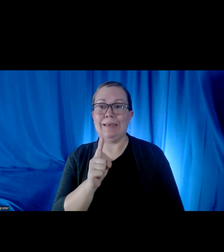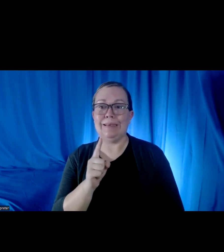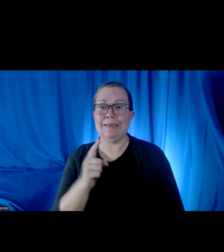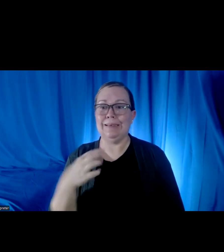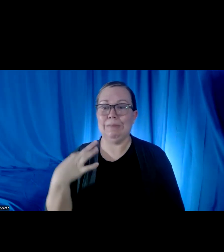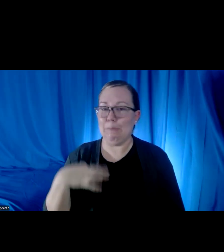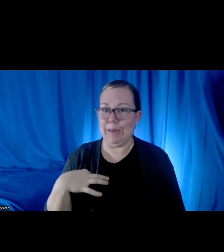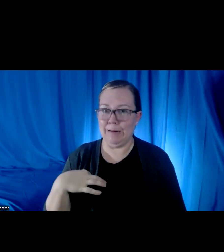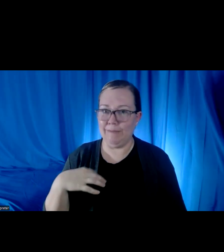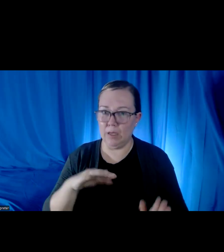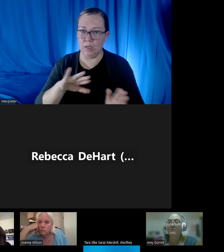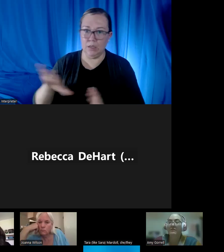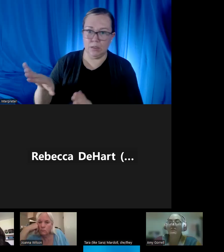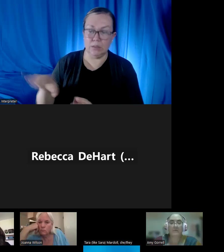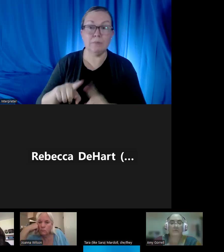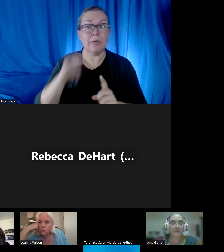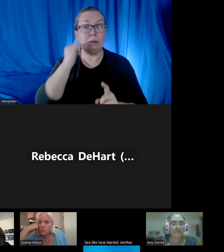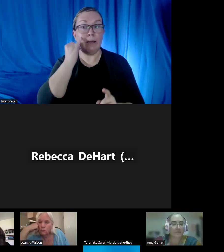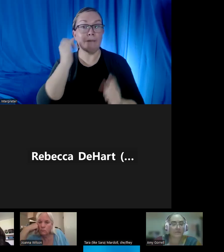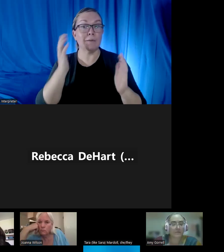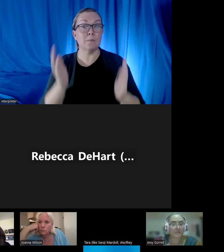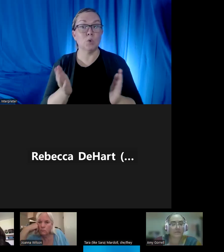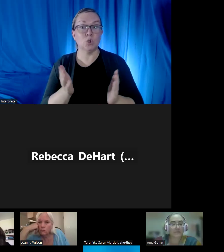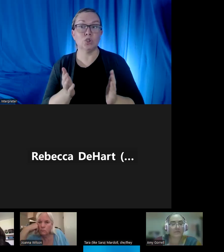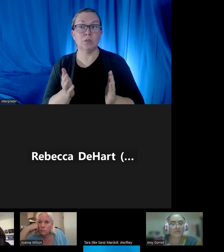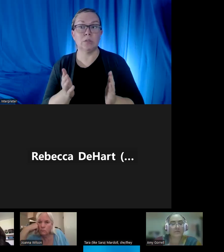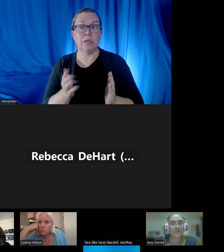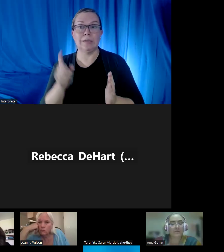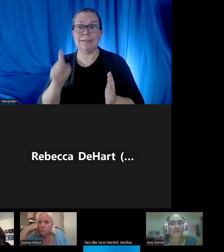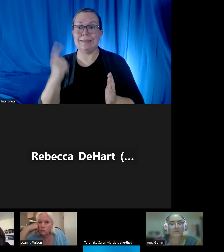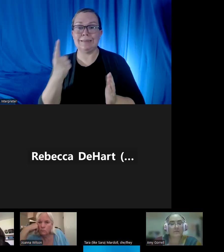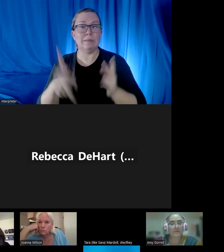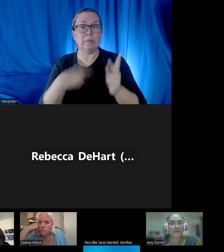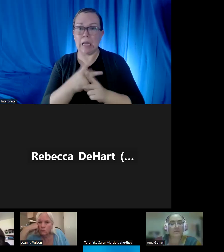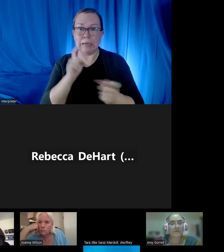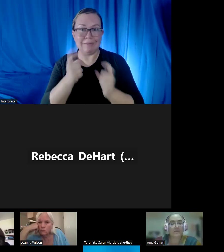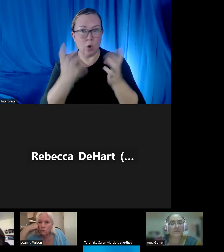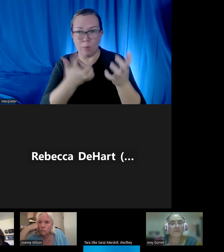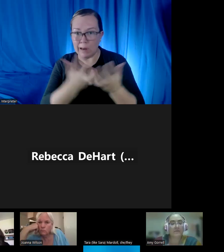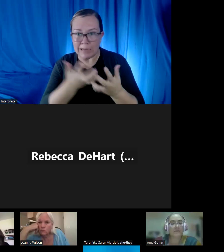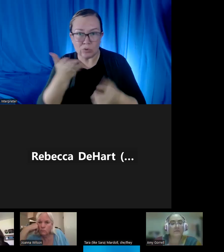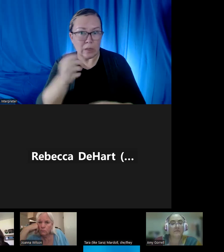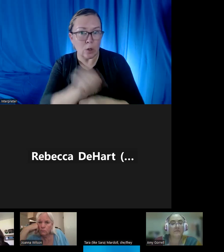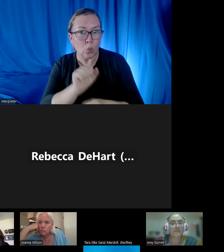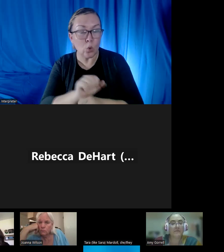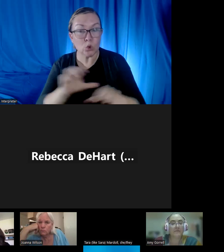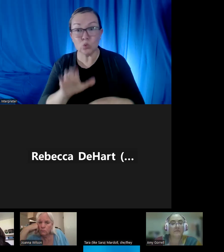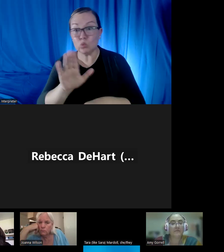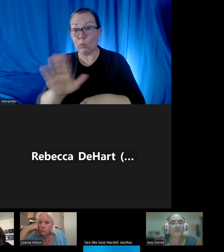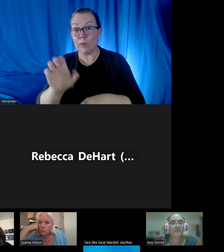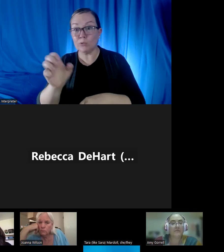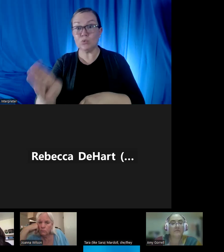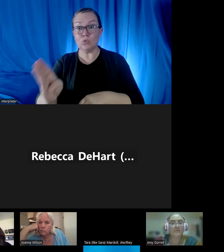or anything, but if somebody needs some sort of accommodations at work to be able to do their job,